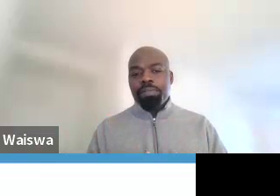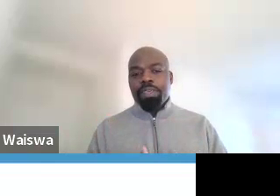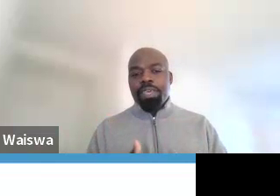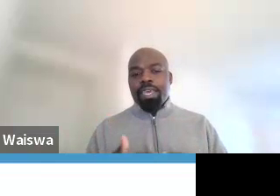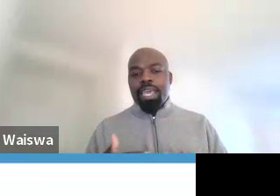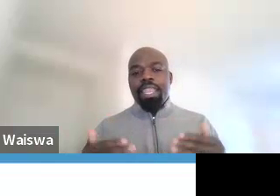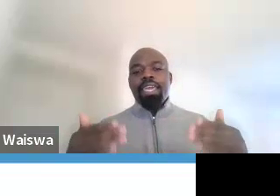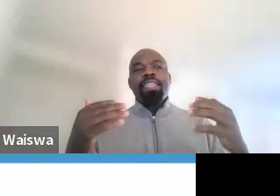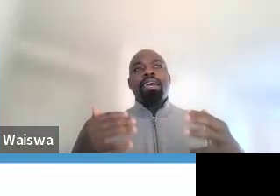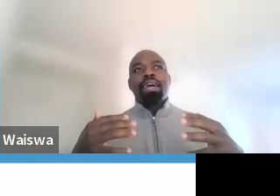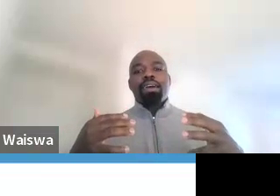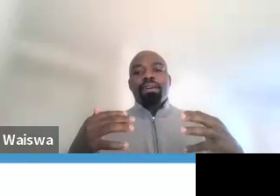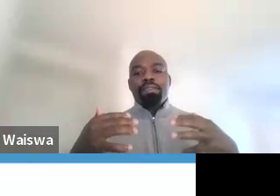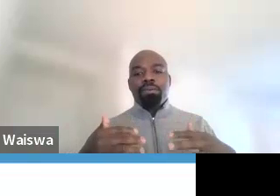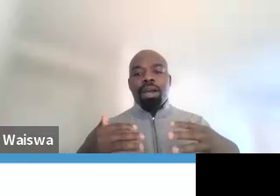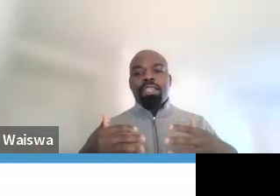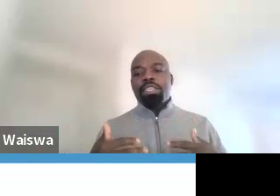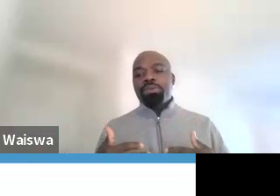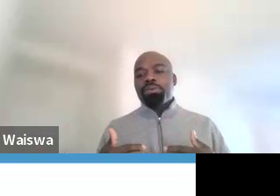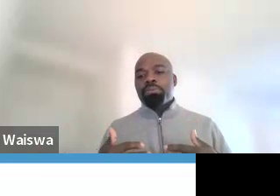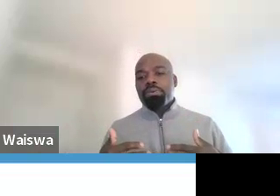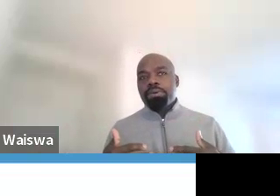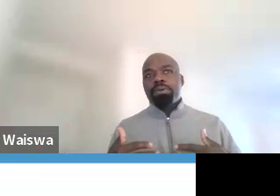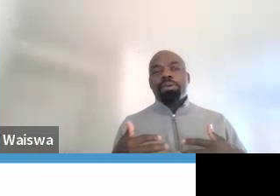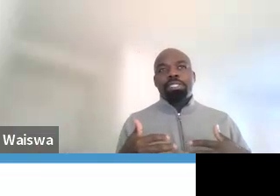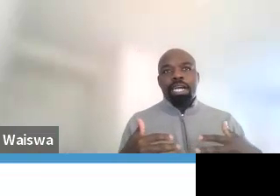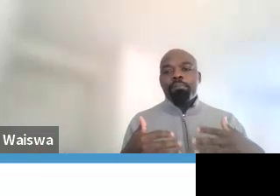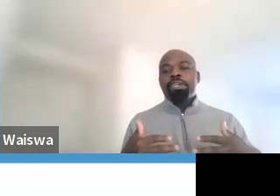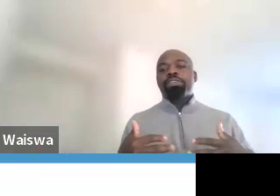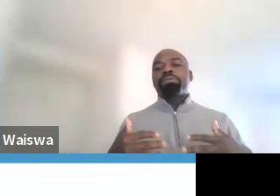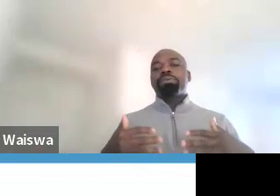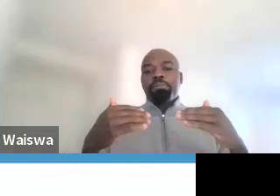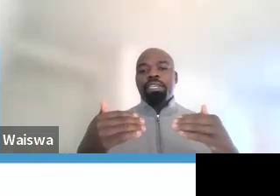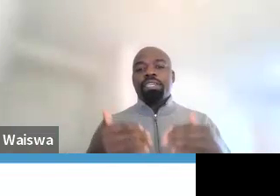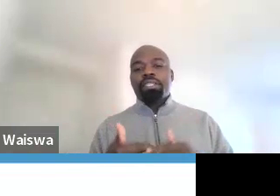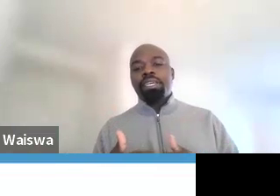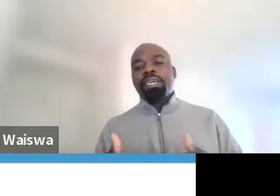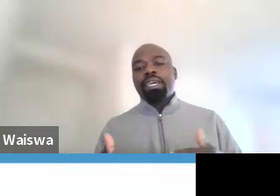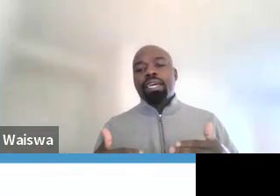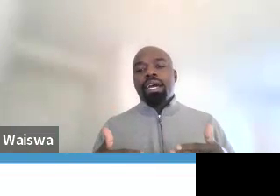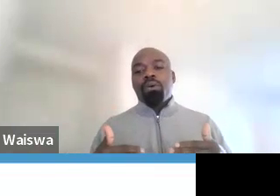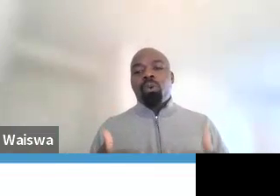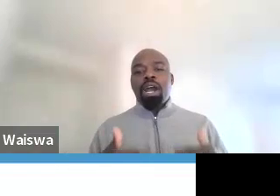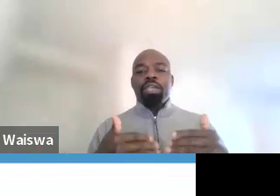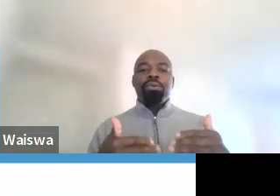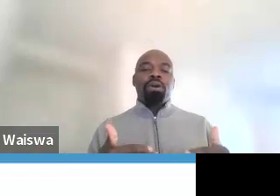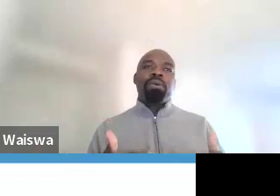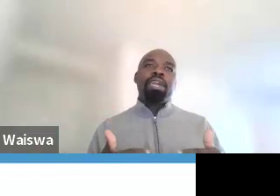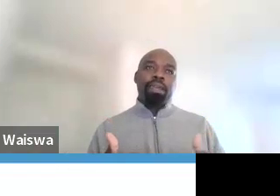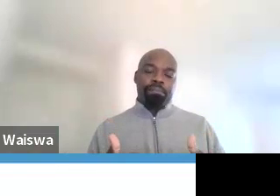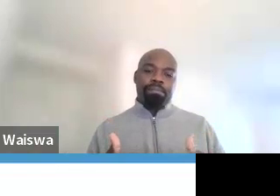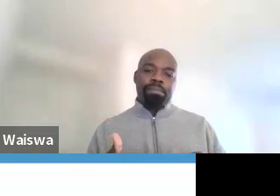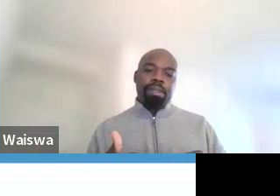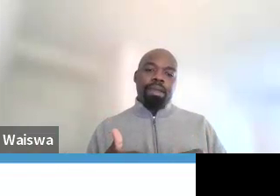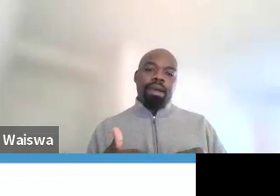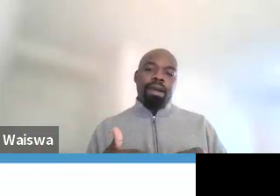information. And then you want to jump into immediately why you are